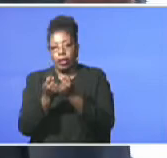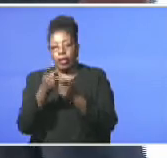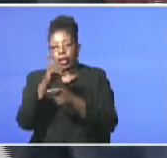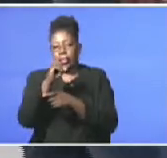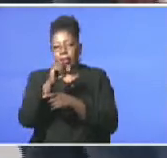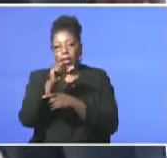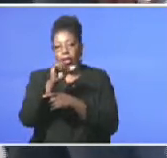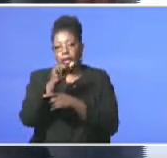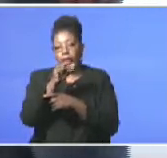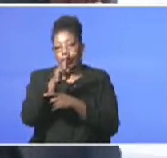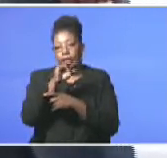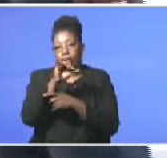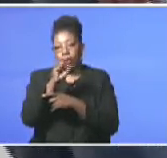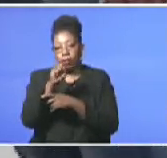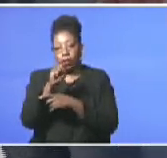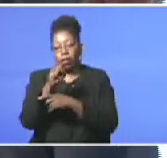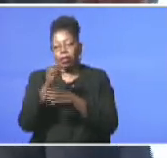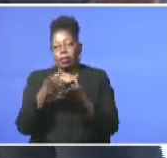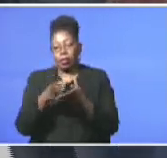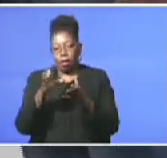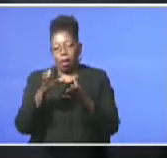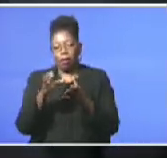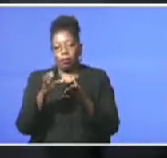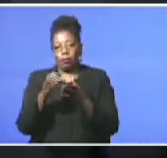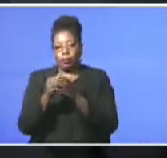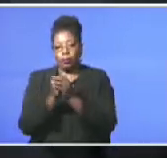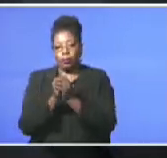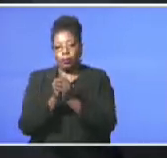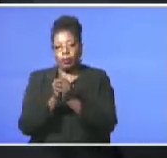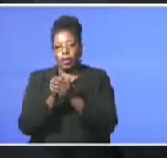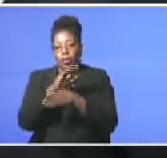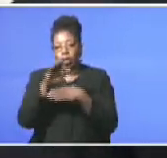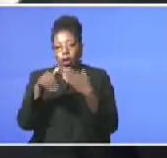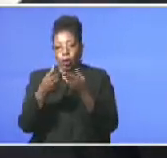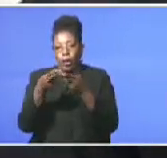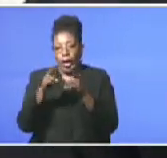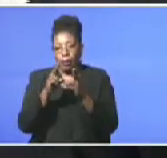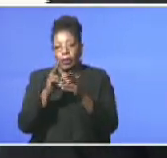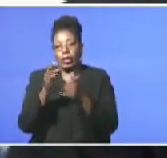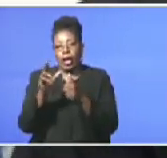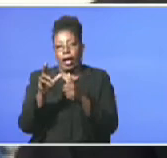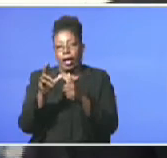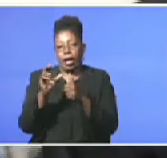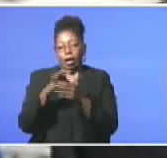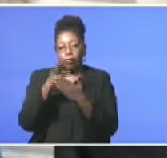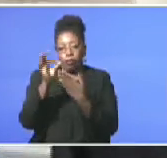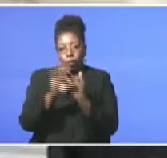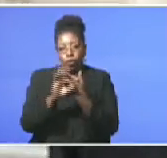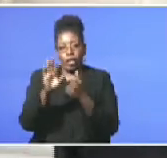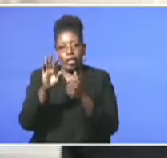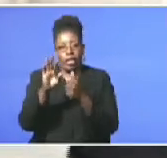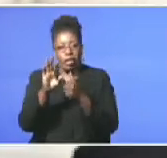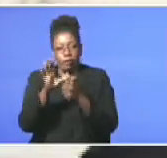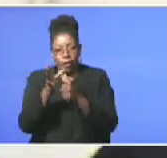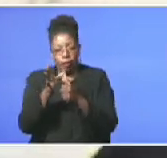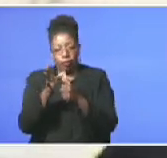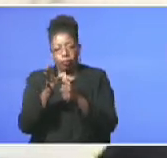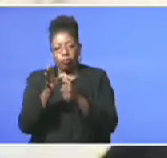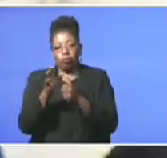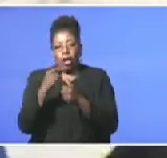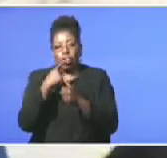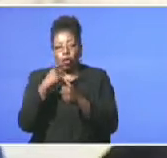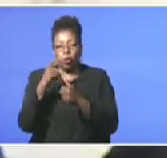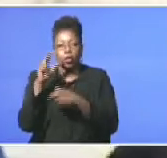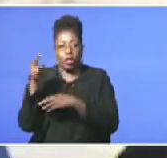this year, and the Bahamas will be affected. The draw will be held February 5th, and depending who's the host